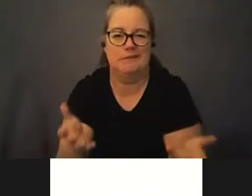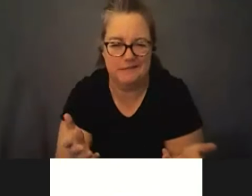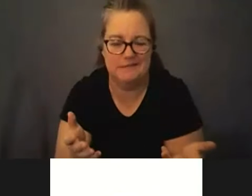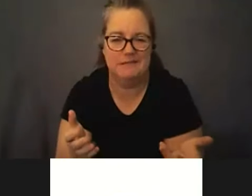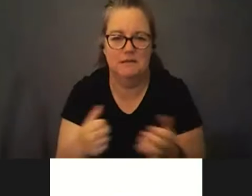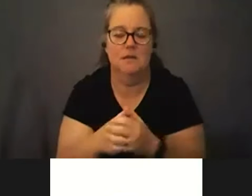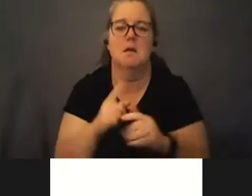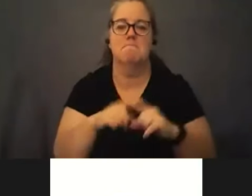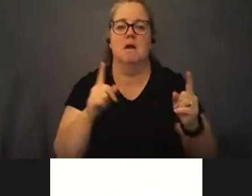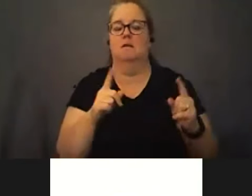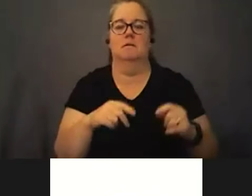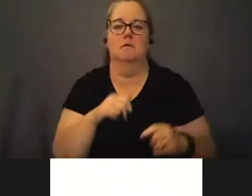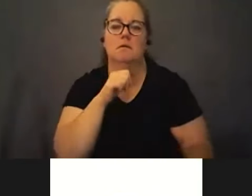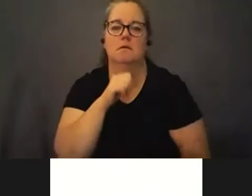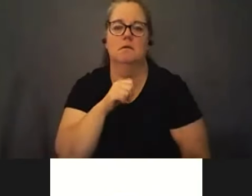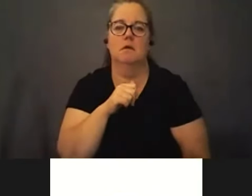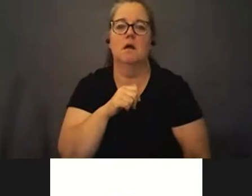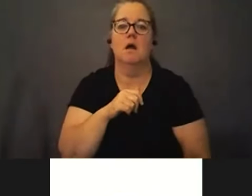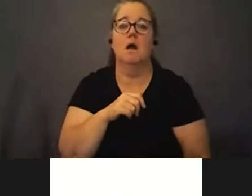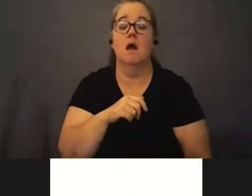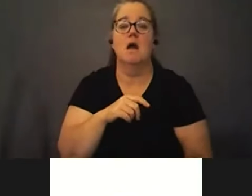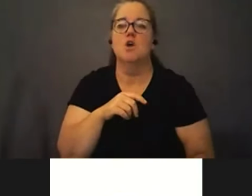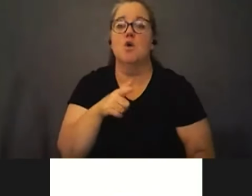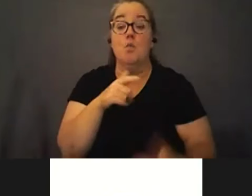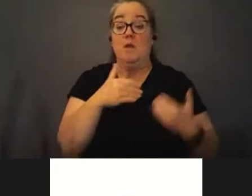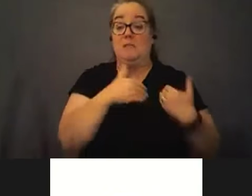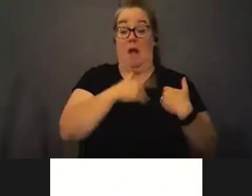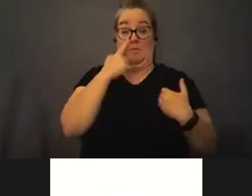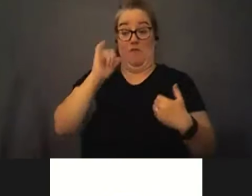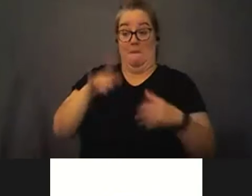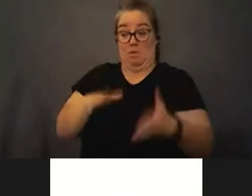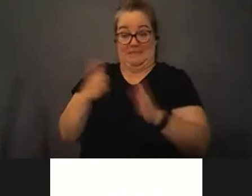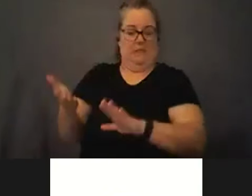But you wouldn't, it would kind of stop right there. You know,